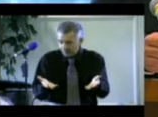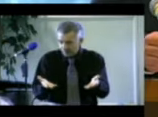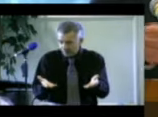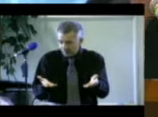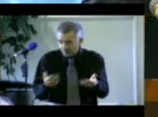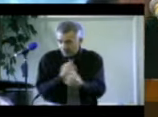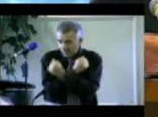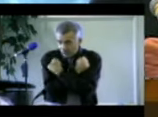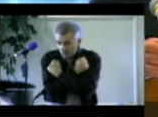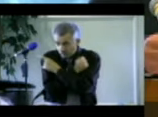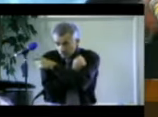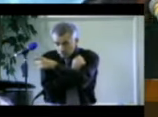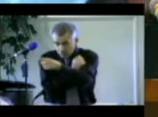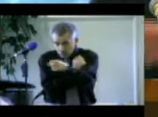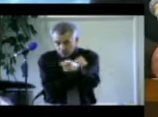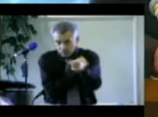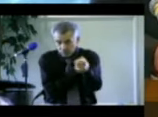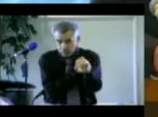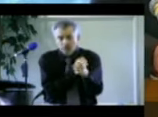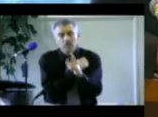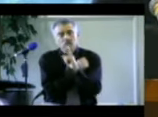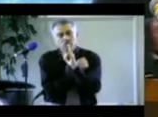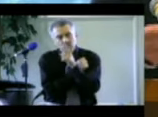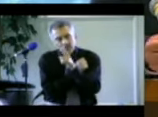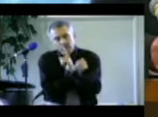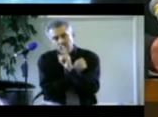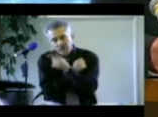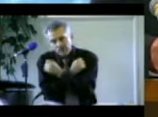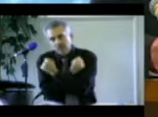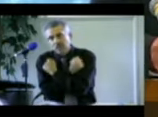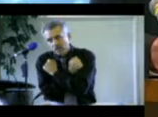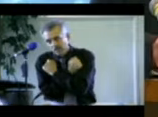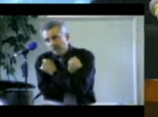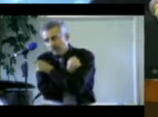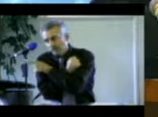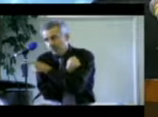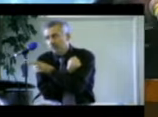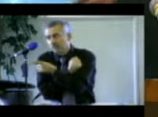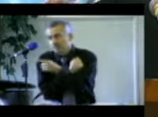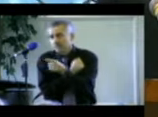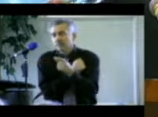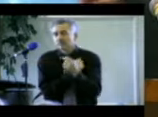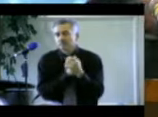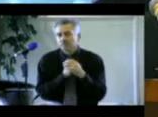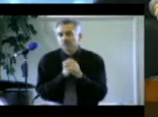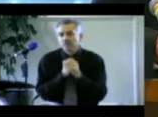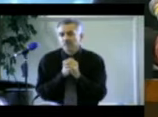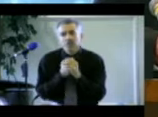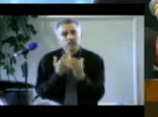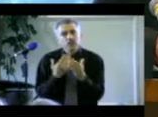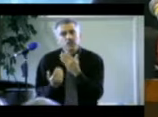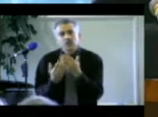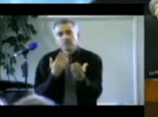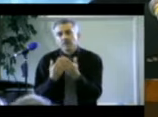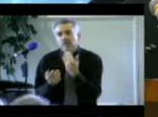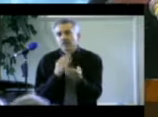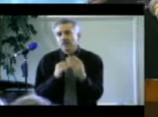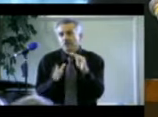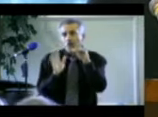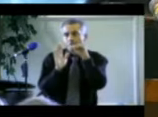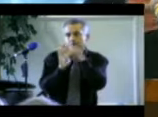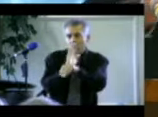you, loves you, loves you. It doesn't matter. It doesn't matter if you're a murderer. It